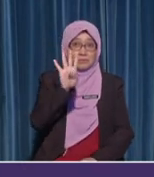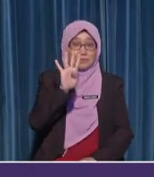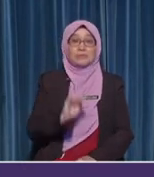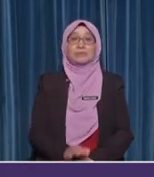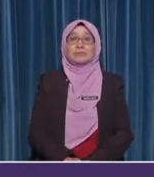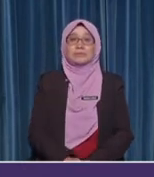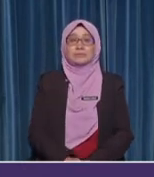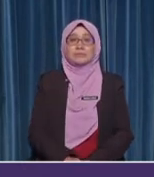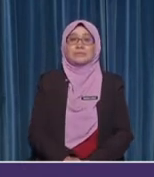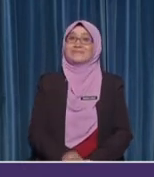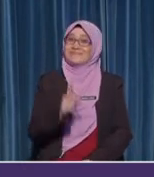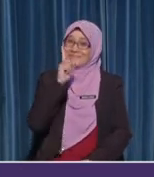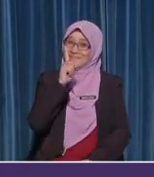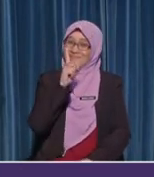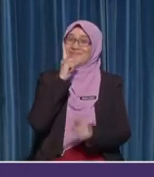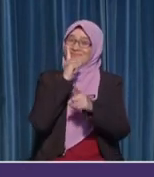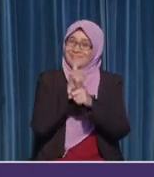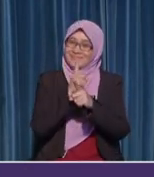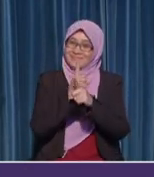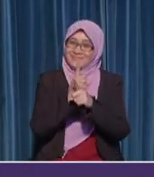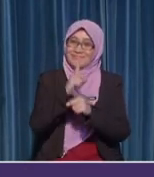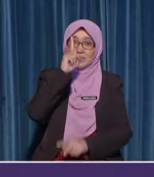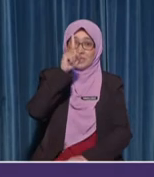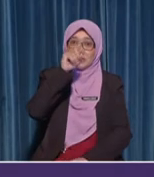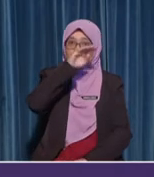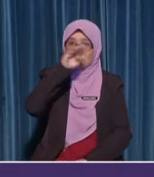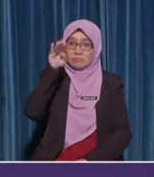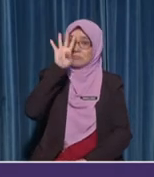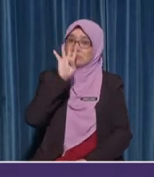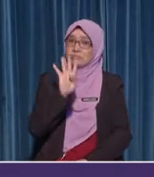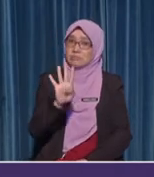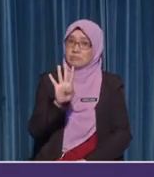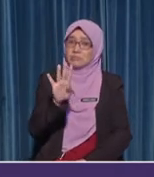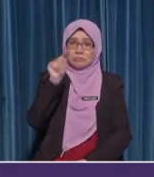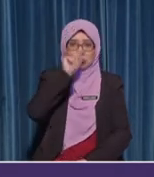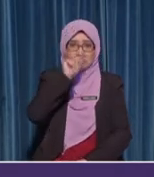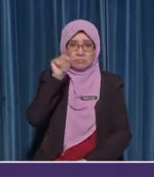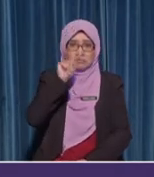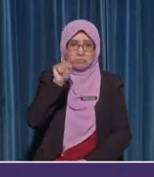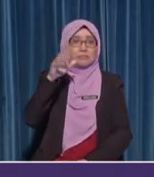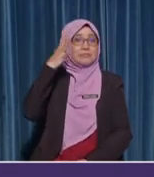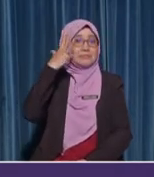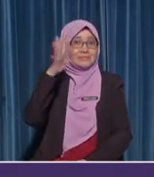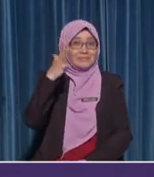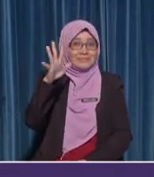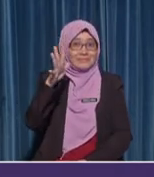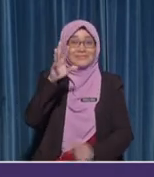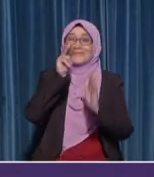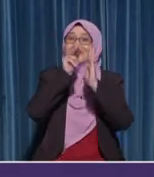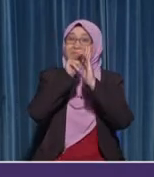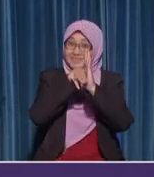that's right. A quarter of an hour is 15 minutes.